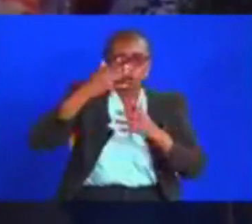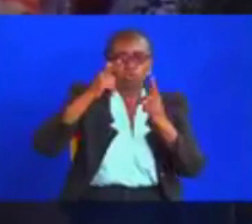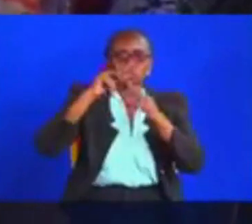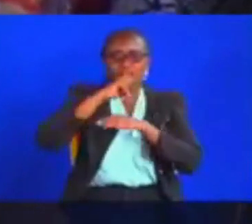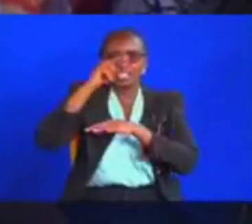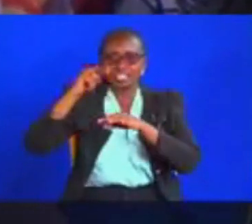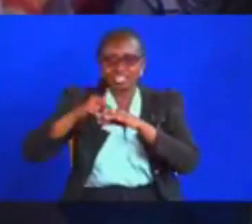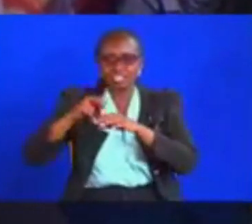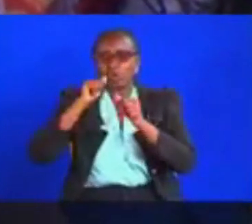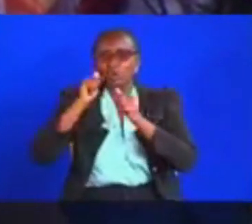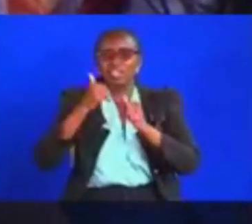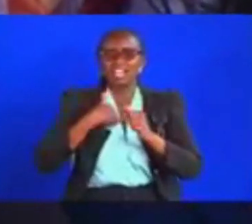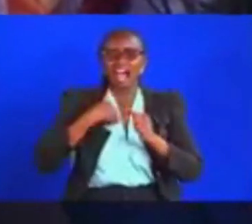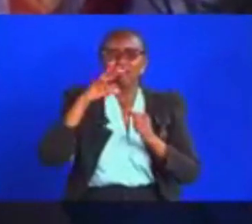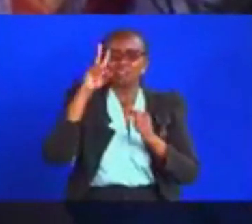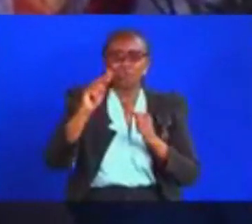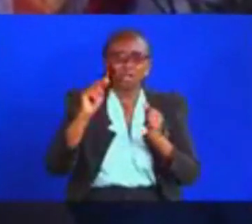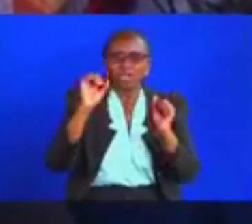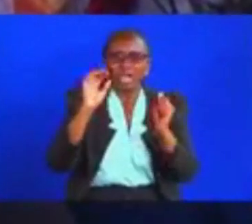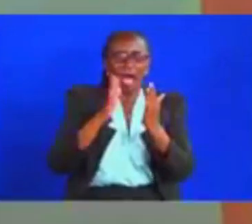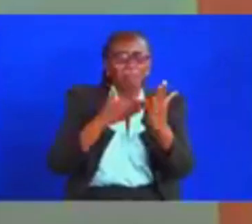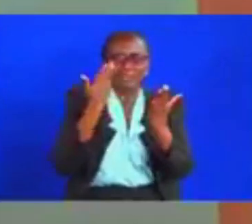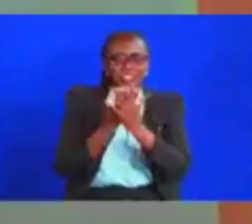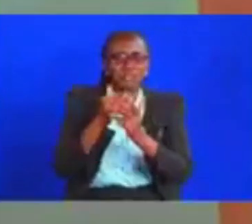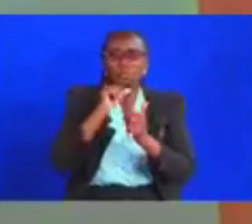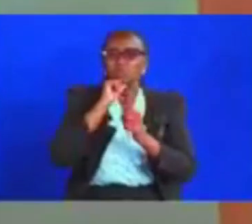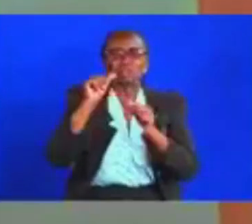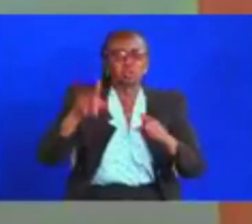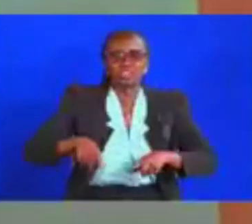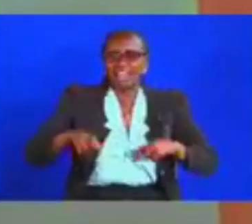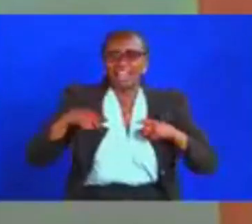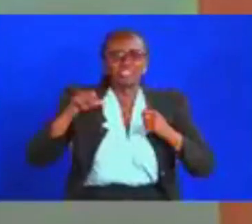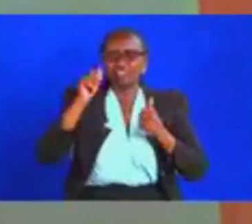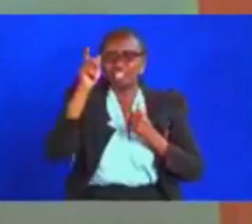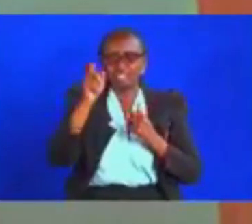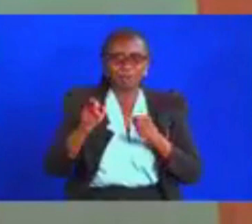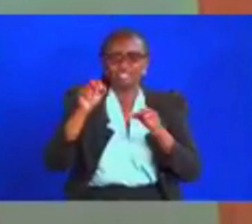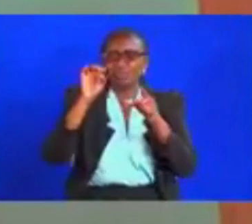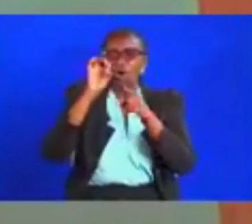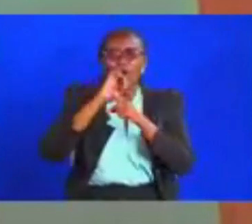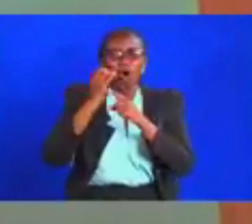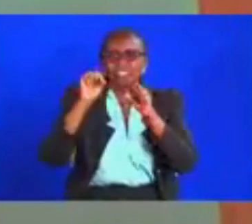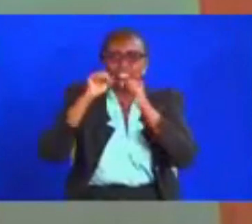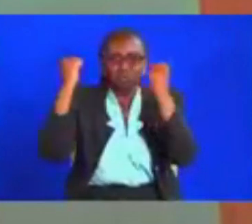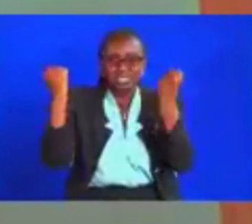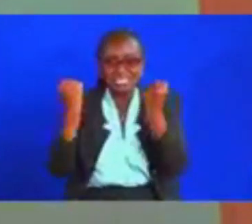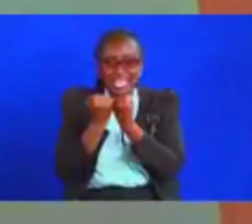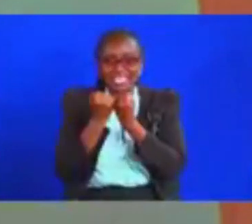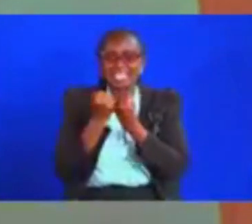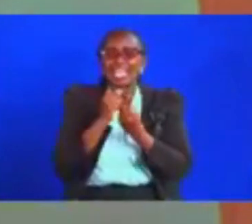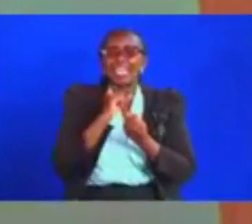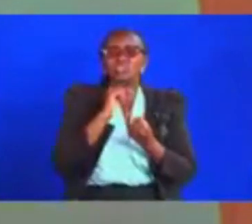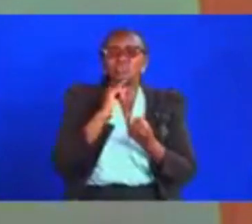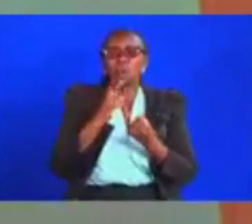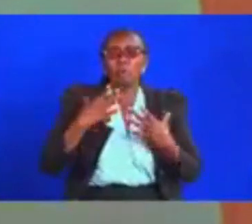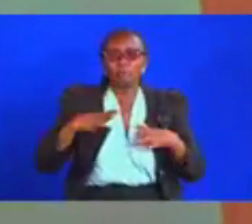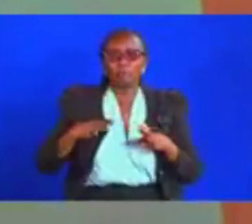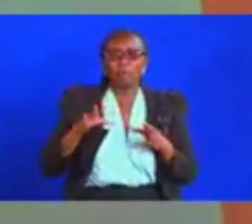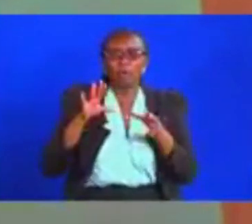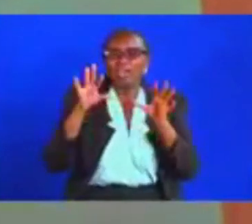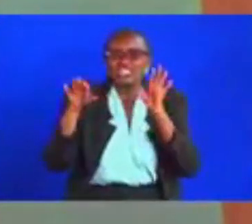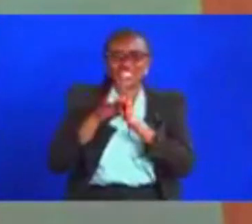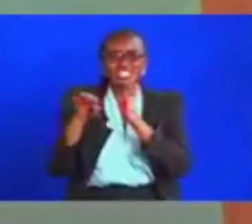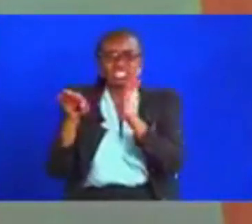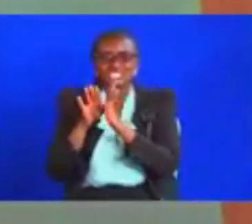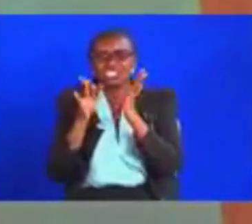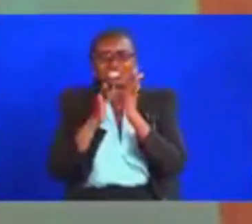no applicability not to the life of any individual nor to society. And so people are corporately kicking Jesus out